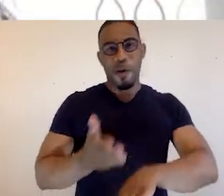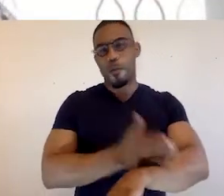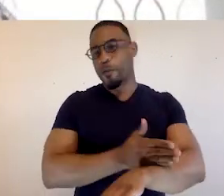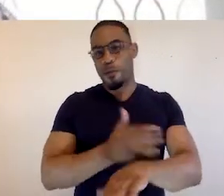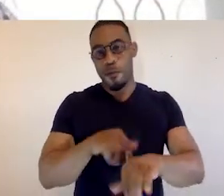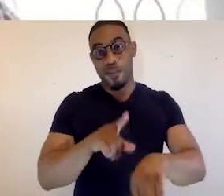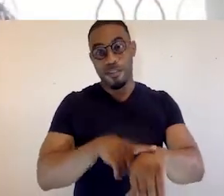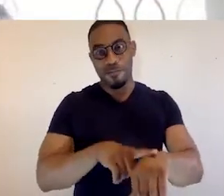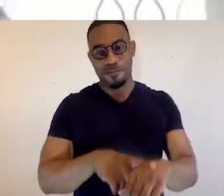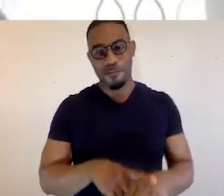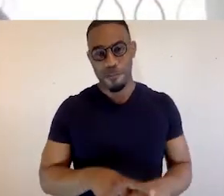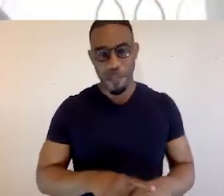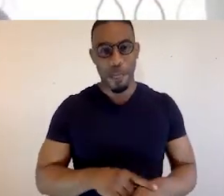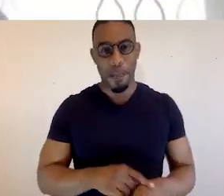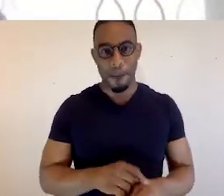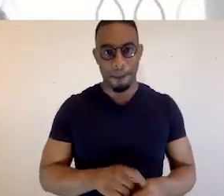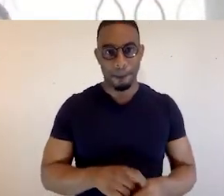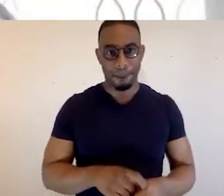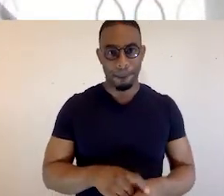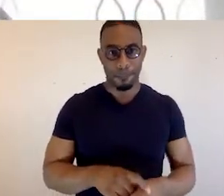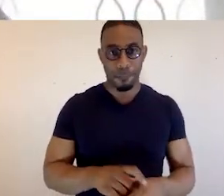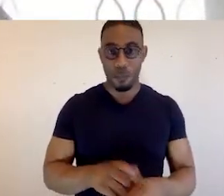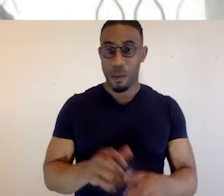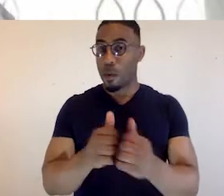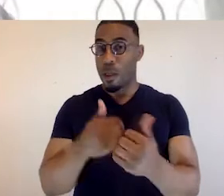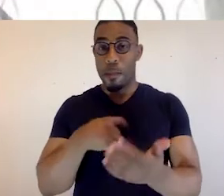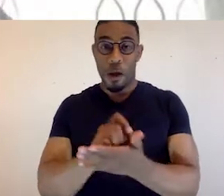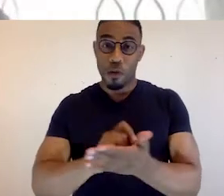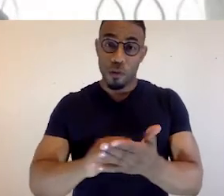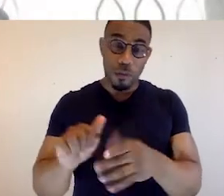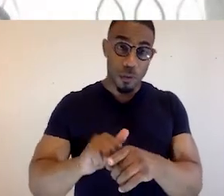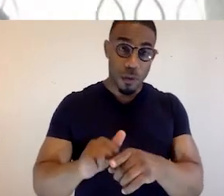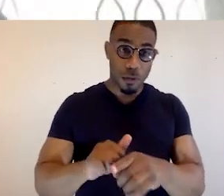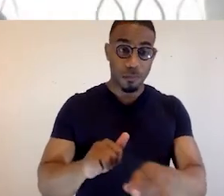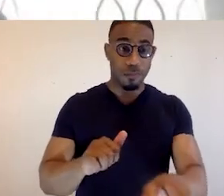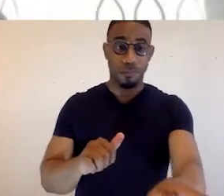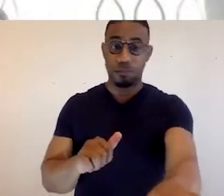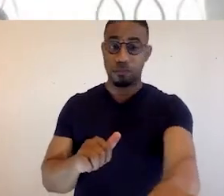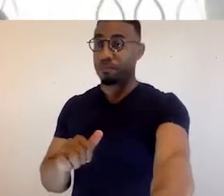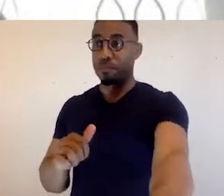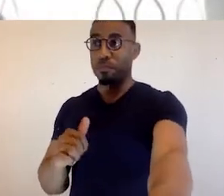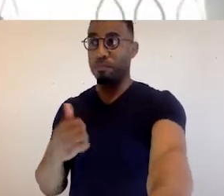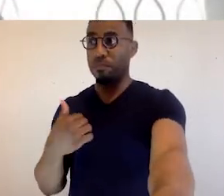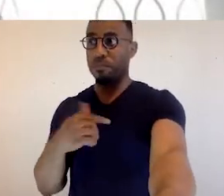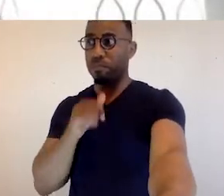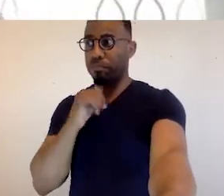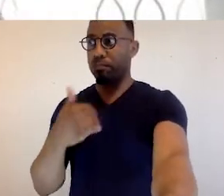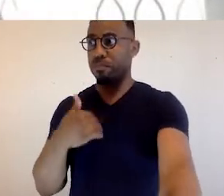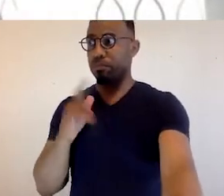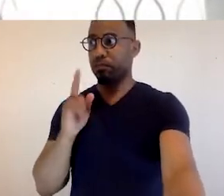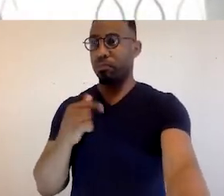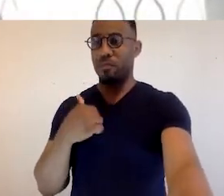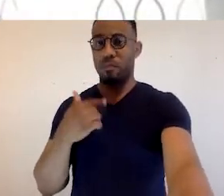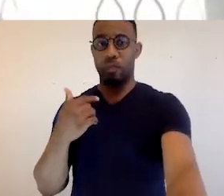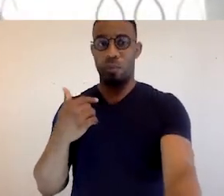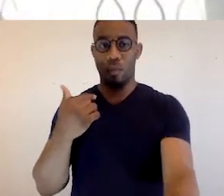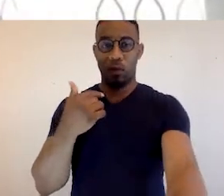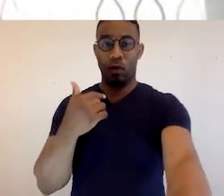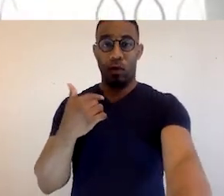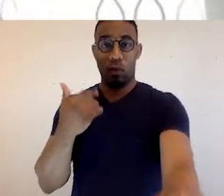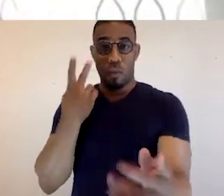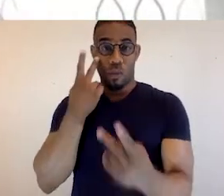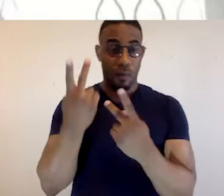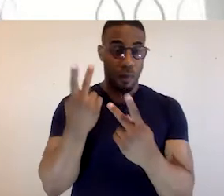this time. Uh, Without my journaling practice, this I wouldn't have had the moment to reflect